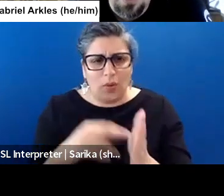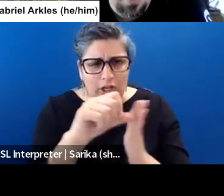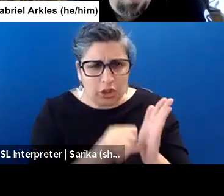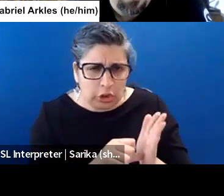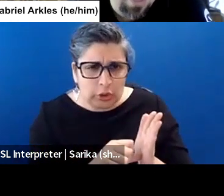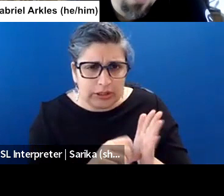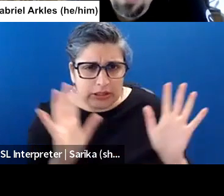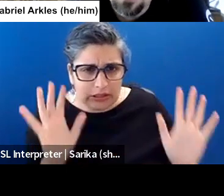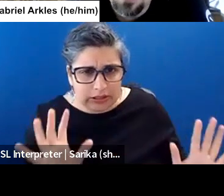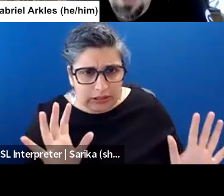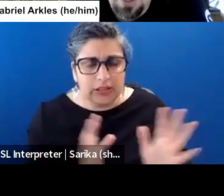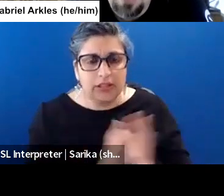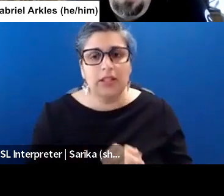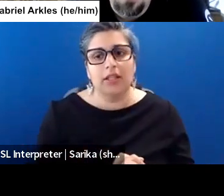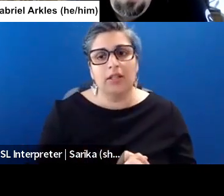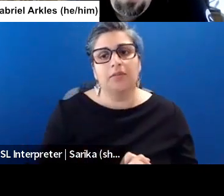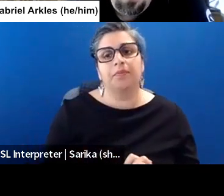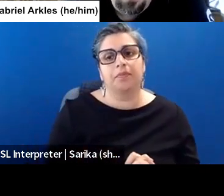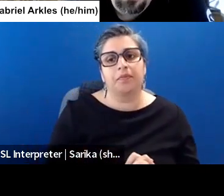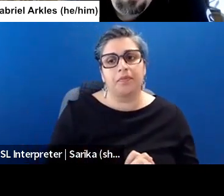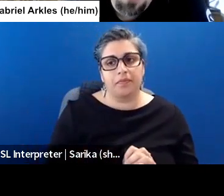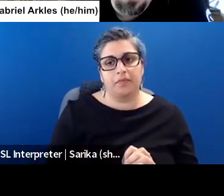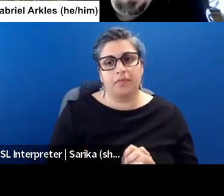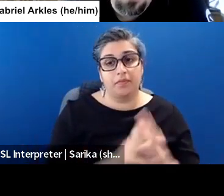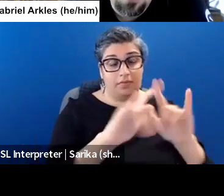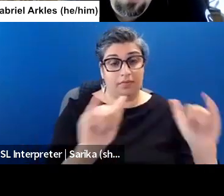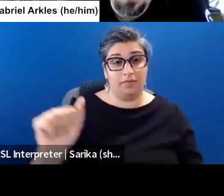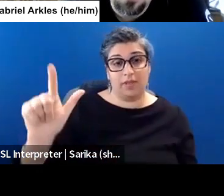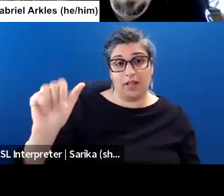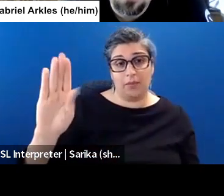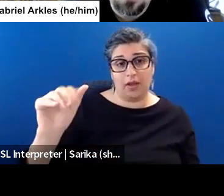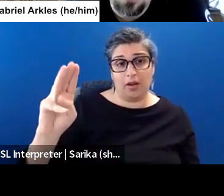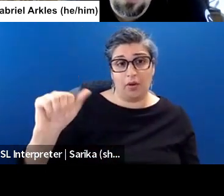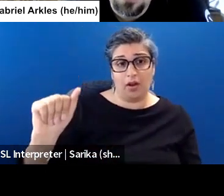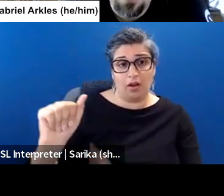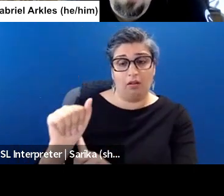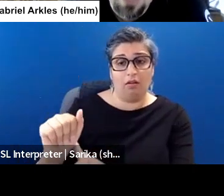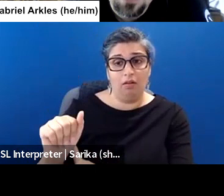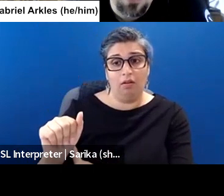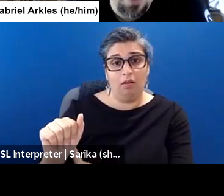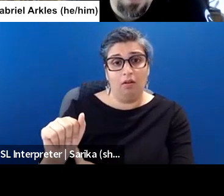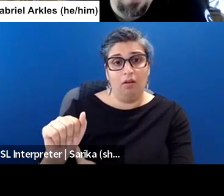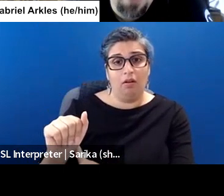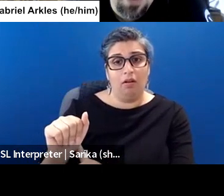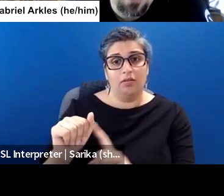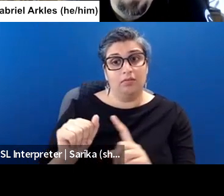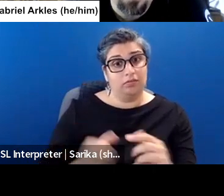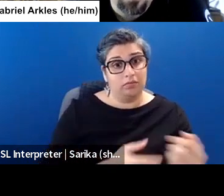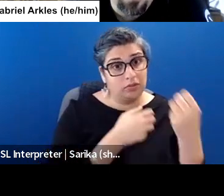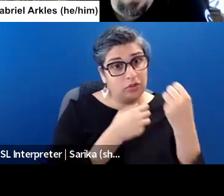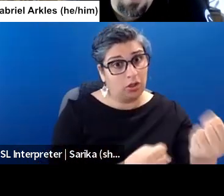surgery. And then at the same time, Alabama is strongly considering passing a law that would